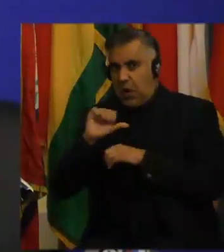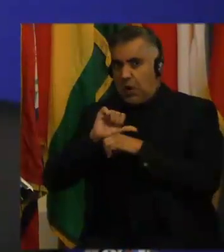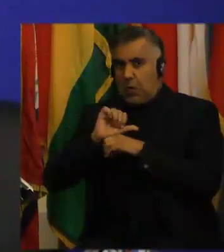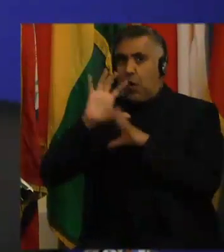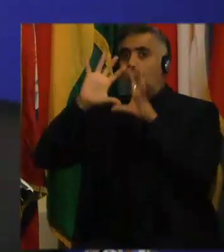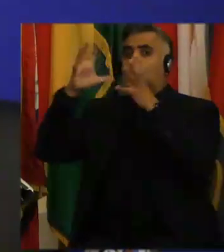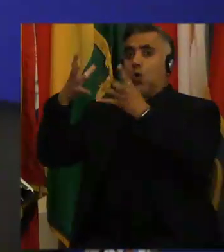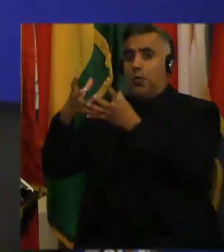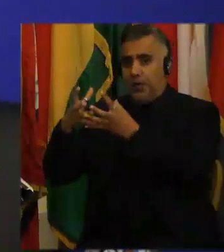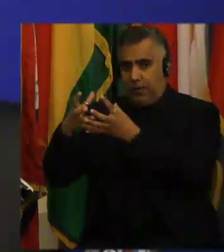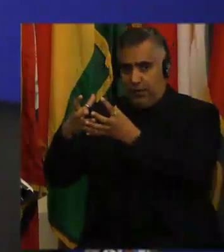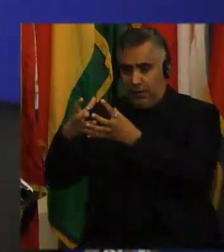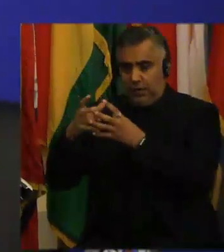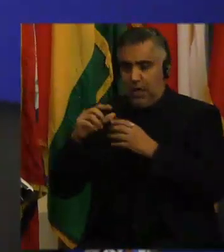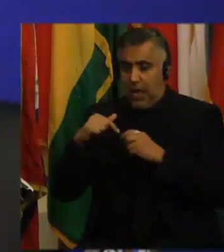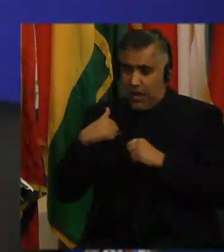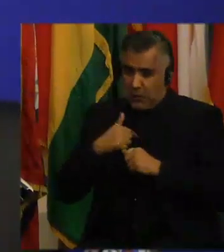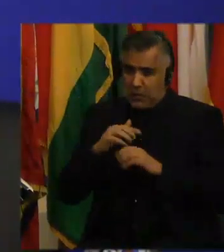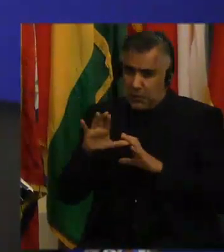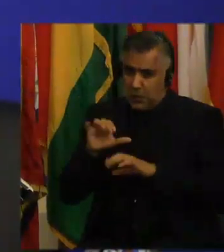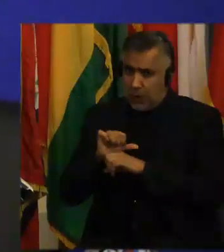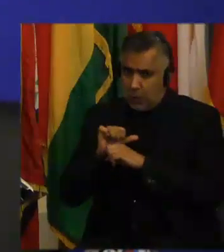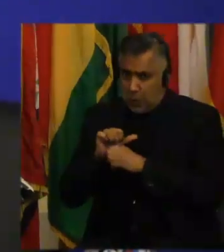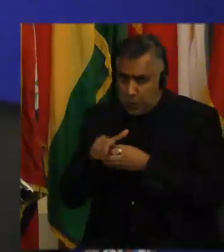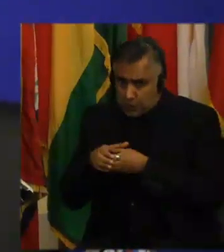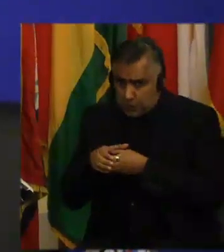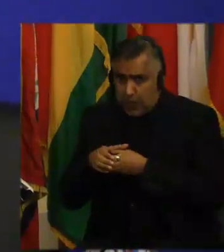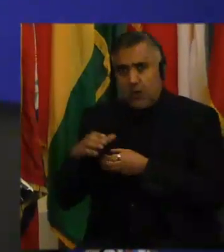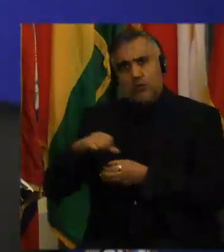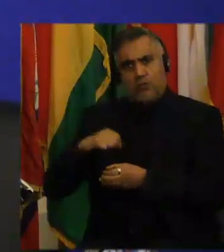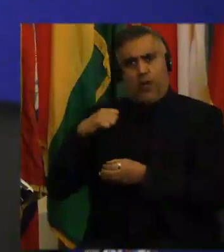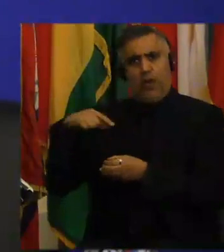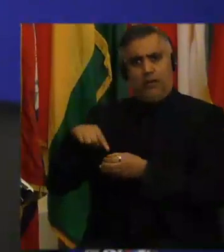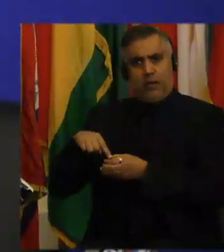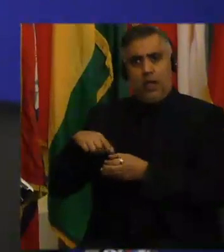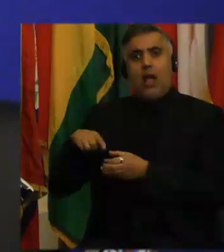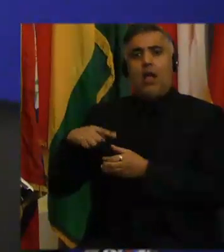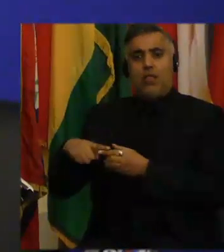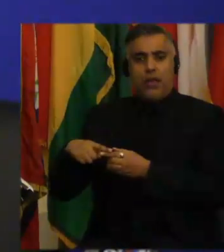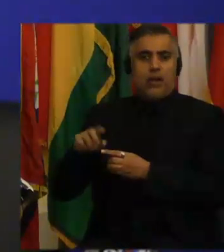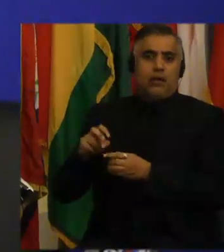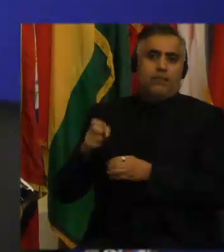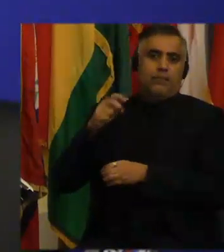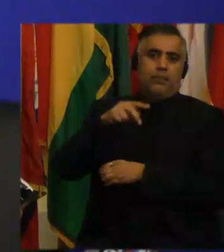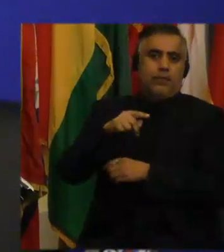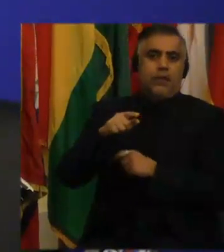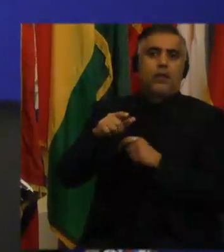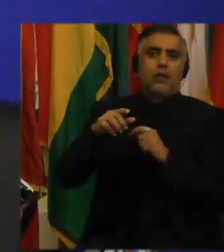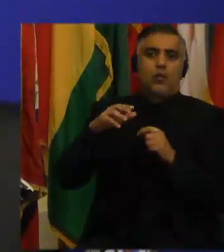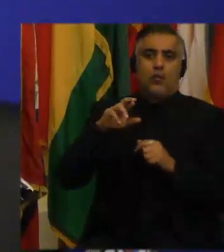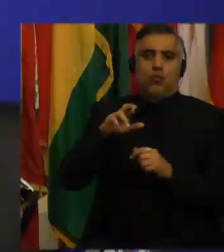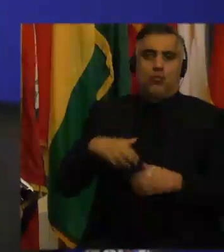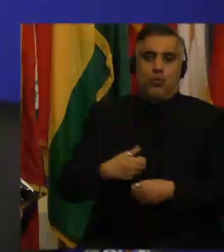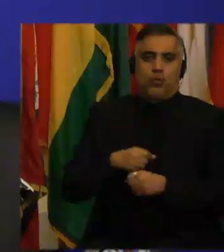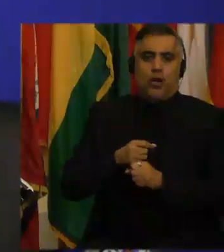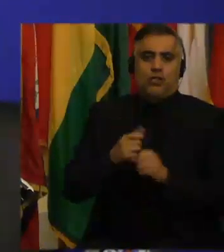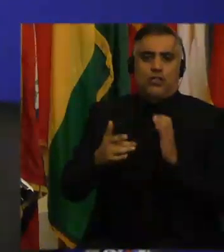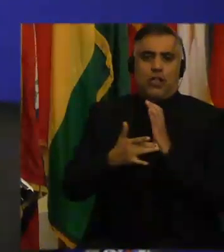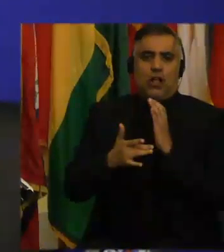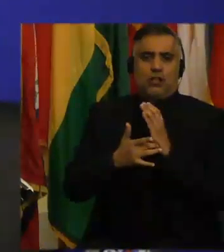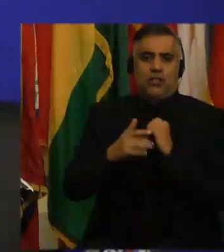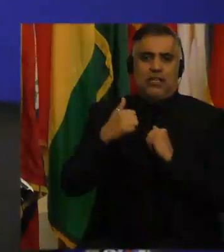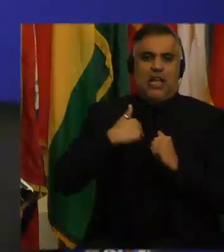women's organizations. And we did great work, and I was really proud. Then I worked on the Royal Commission for New Reproductive Technologies in